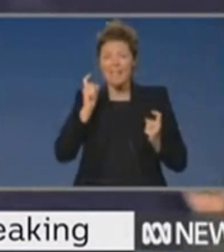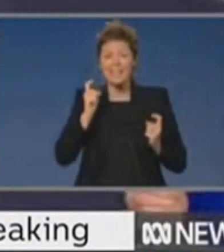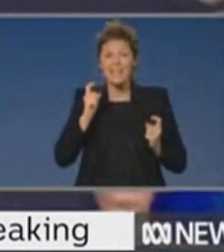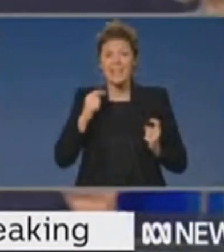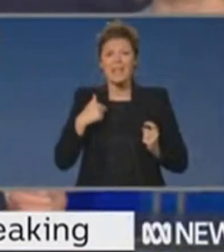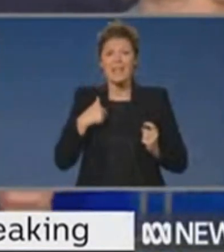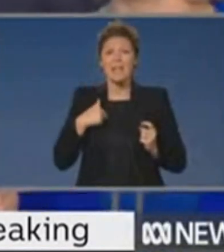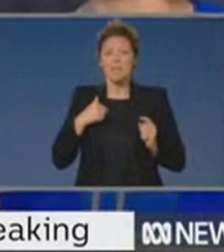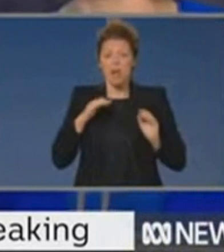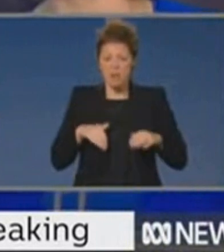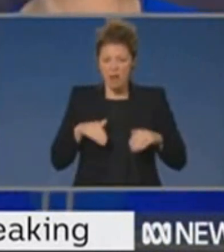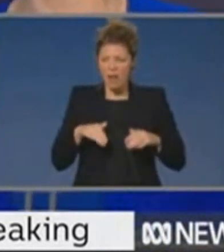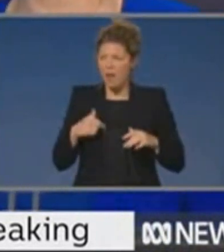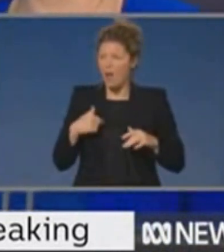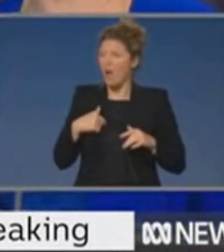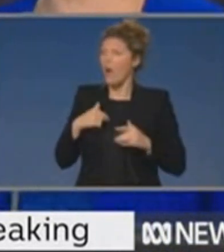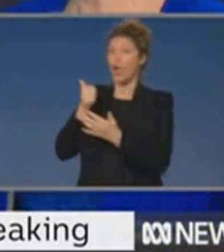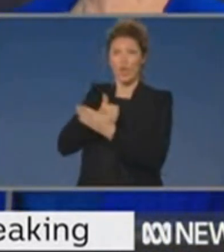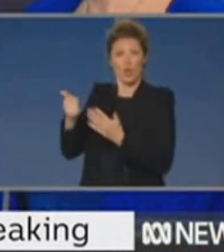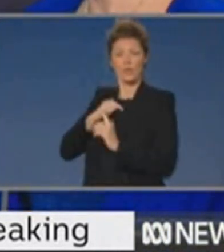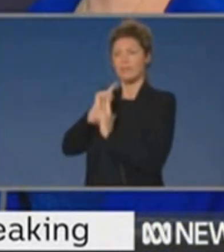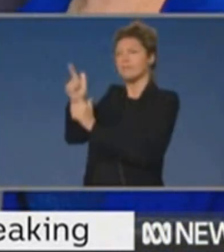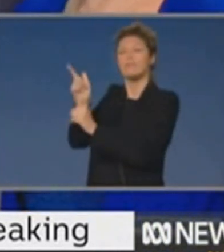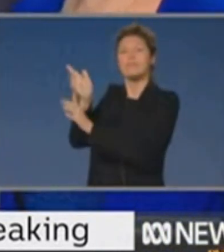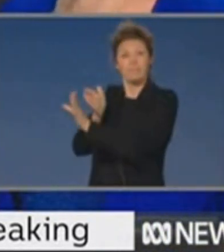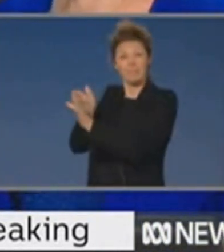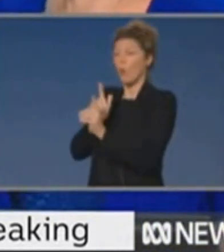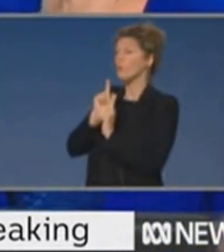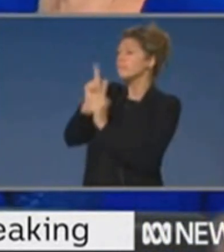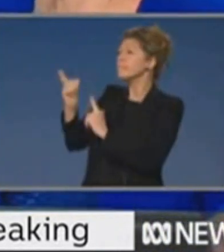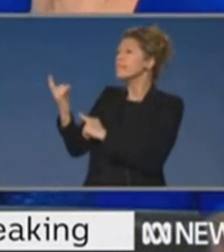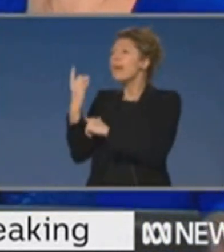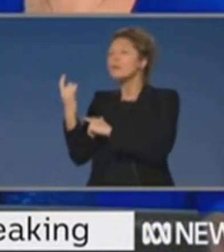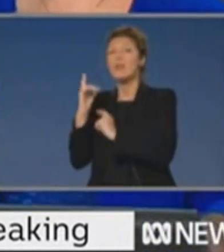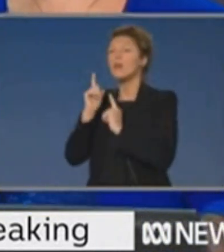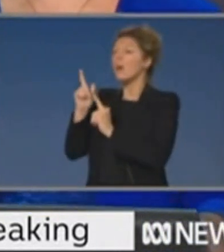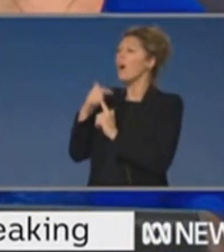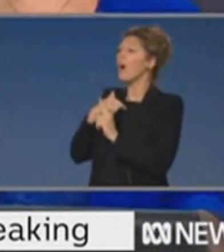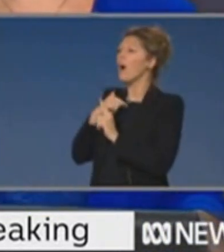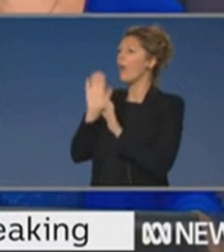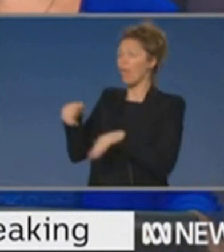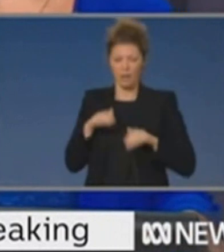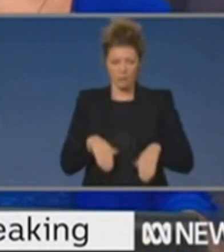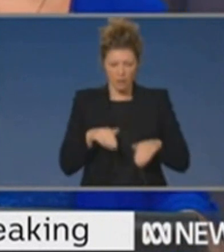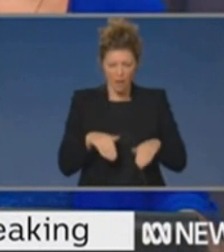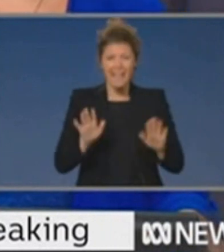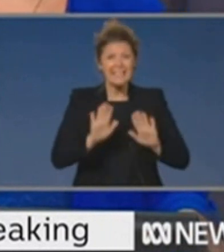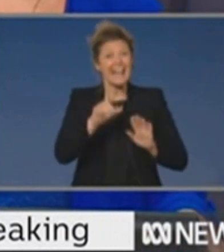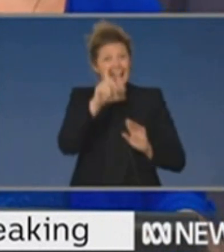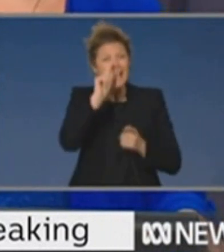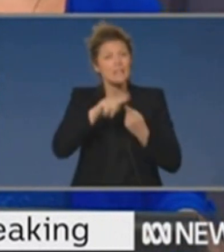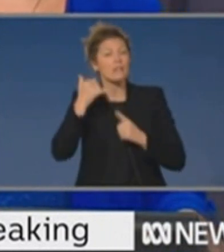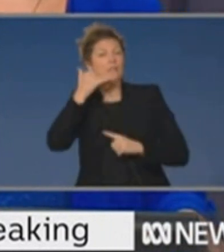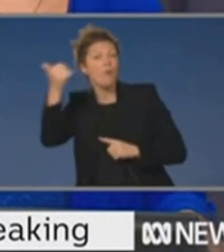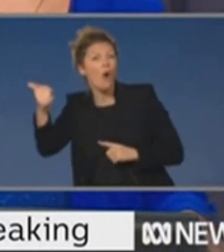contact your mental health services. You can do it now through telehealth, you can do it through the digital services,